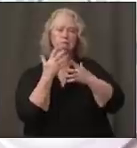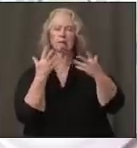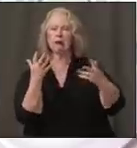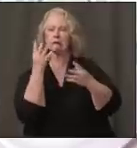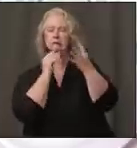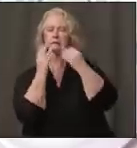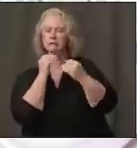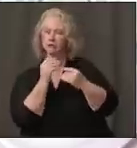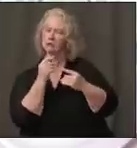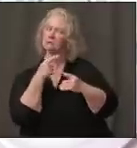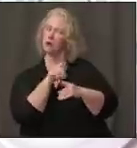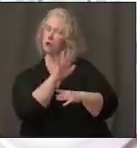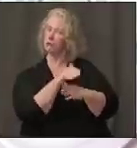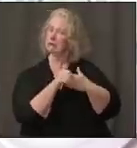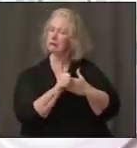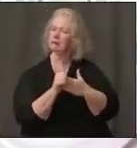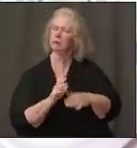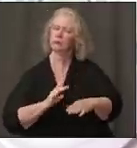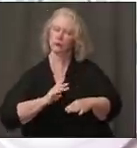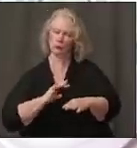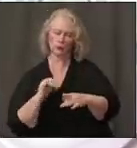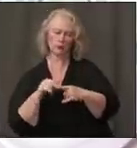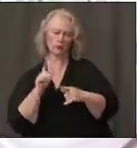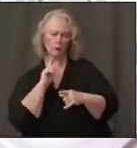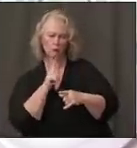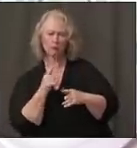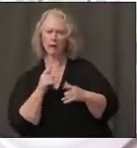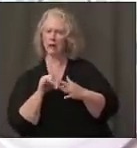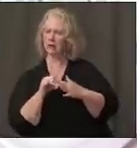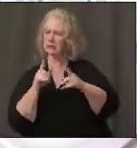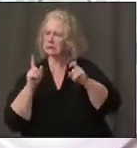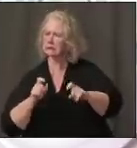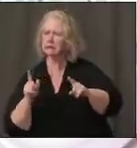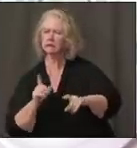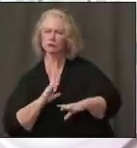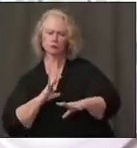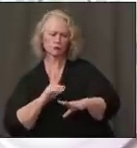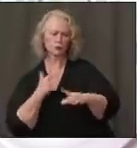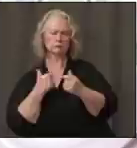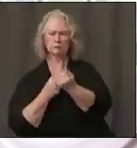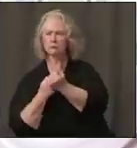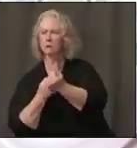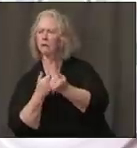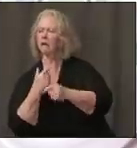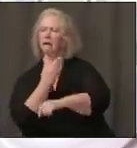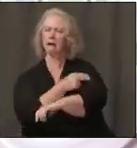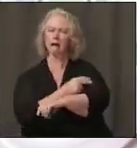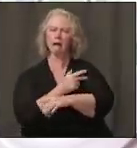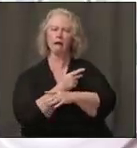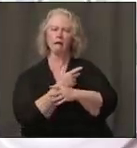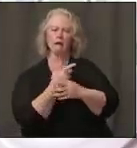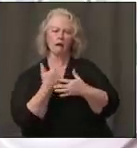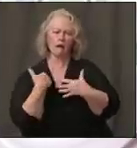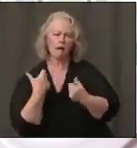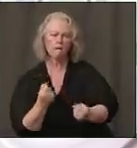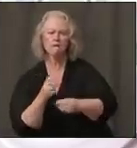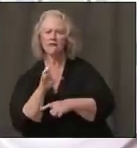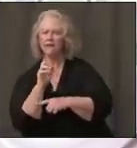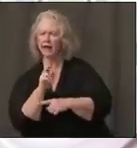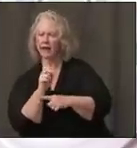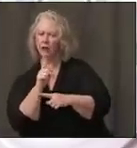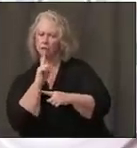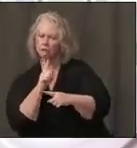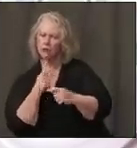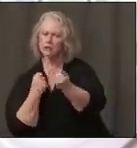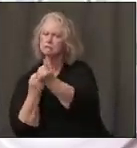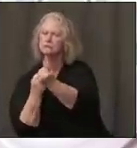able to dramatically scale testing in the state. We supported the healthcare system. We're able to backstop doctors and make sure the healthcare system didn't get